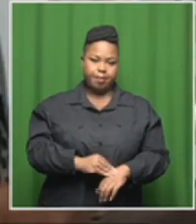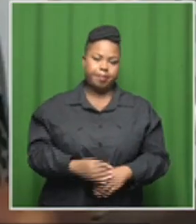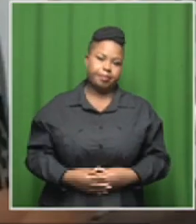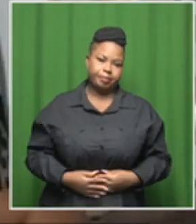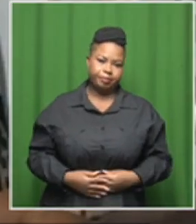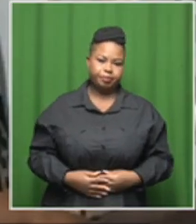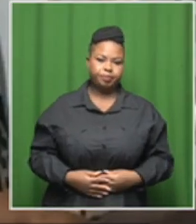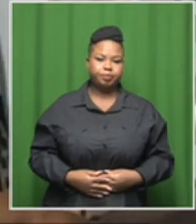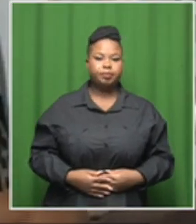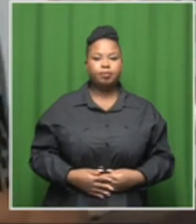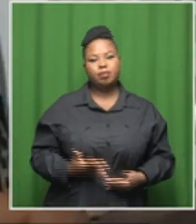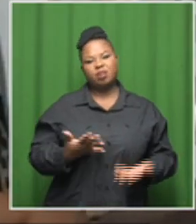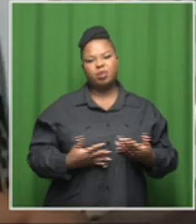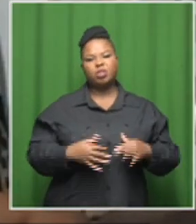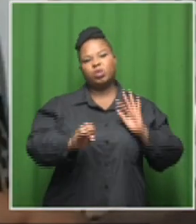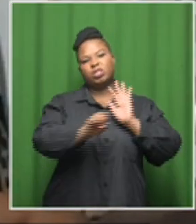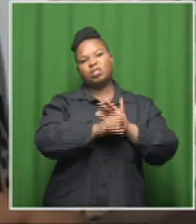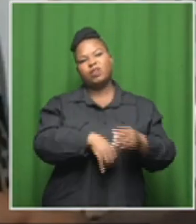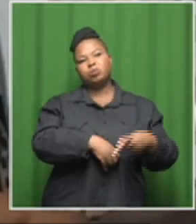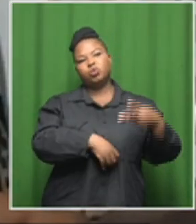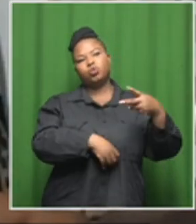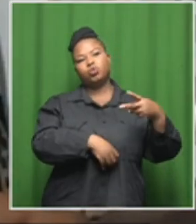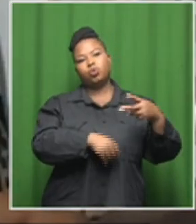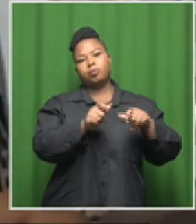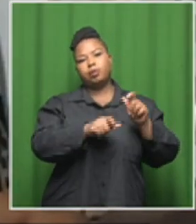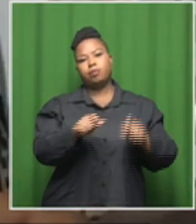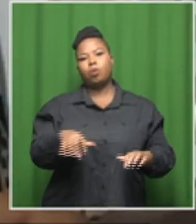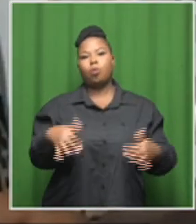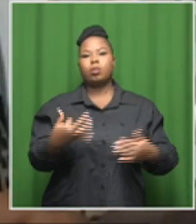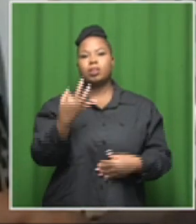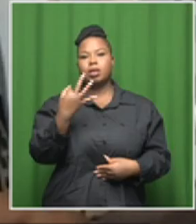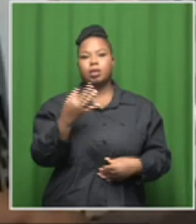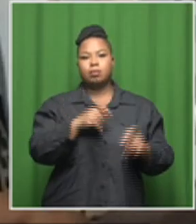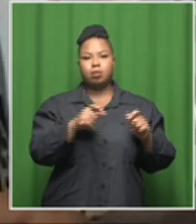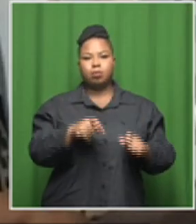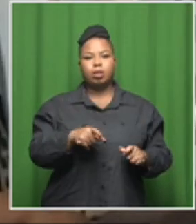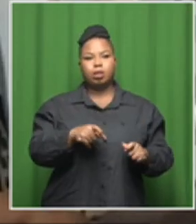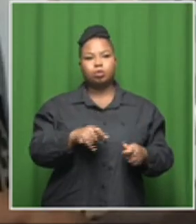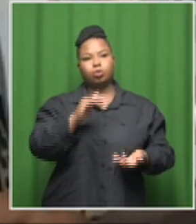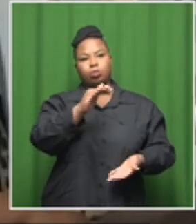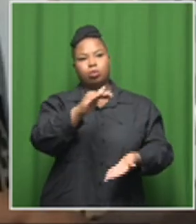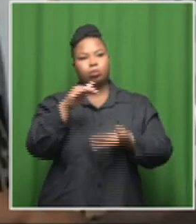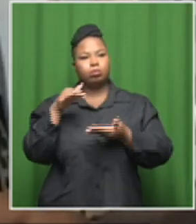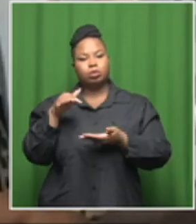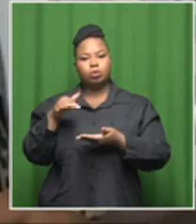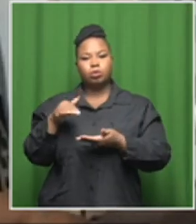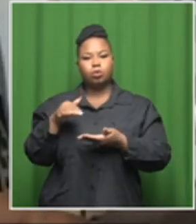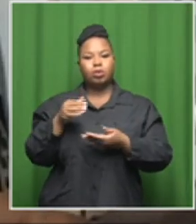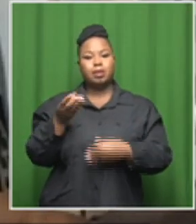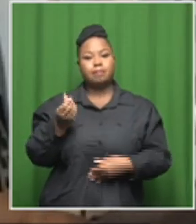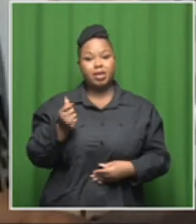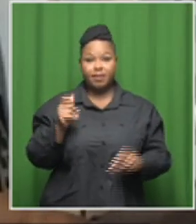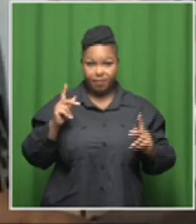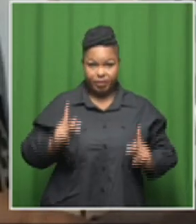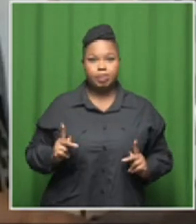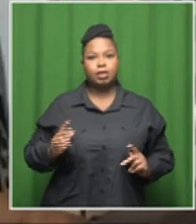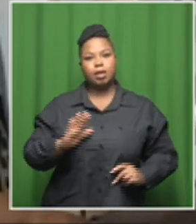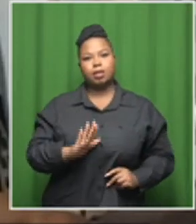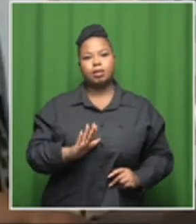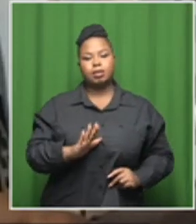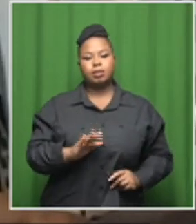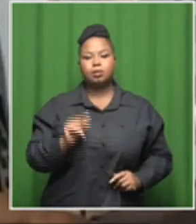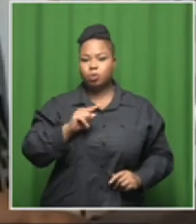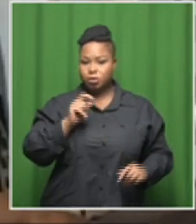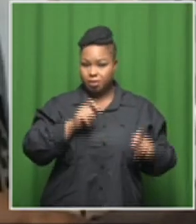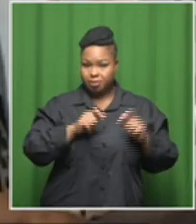they will identify about 2 or 3 people to go and withdraw the money in the bank physically. So those people will